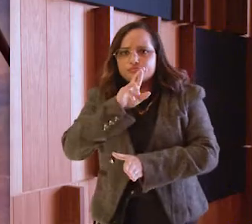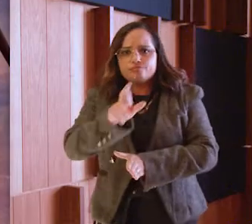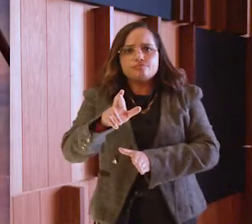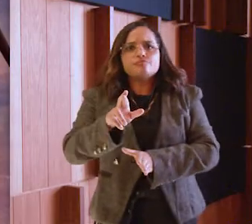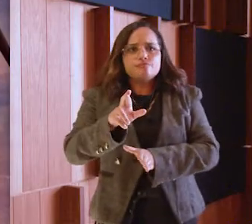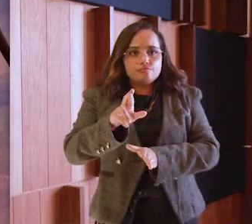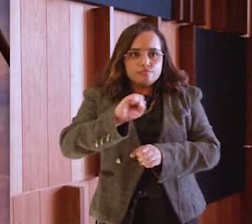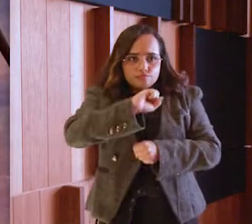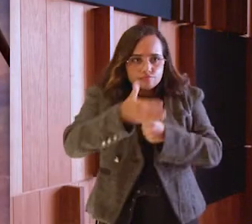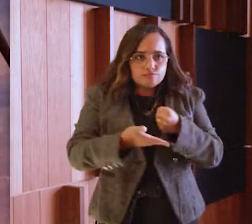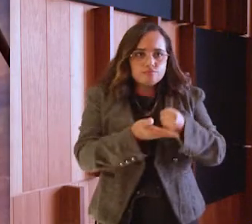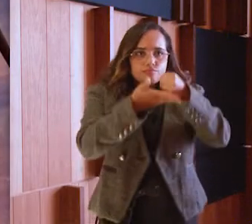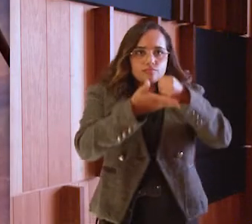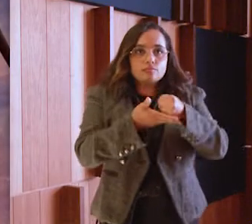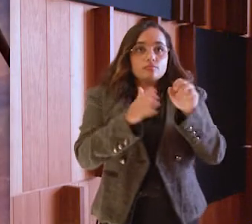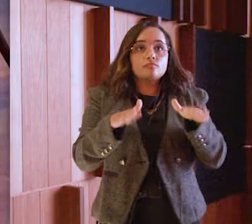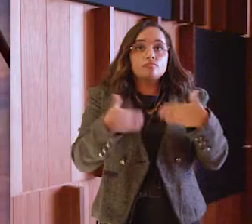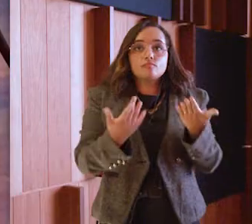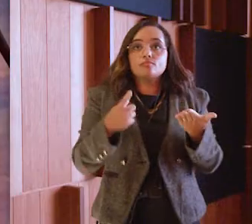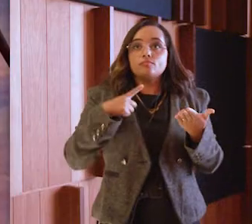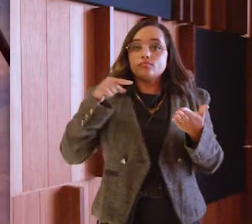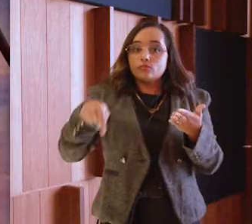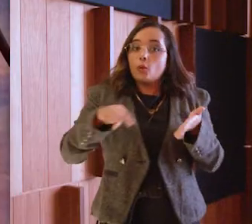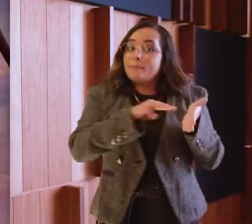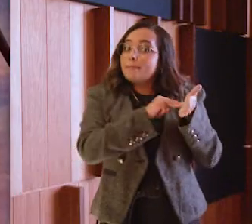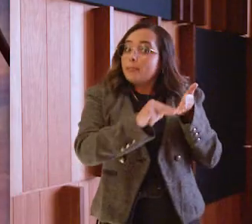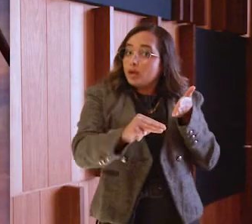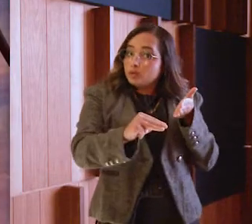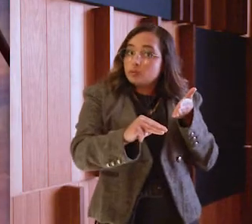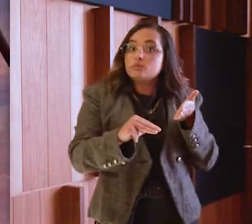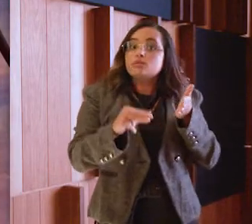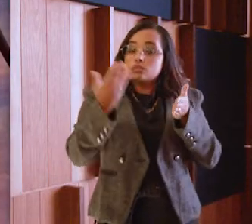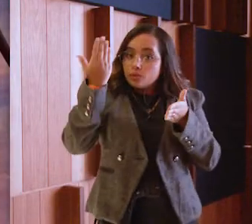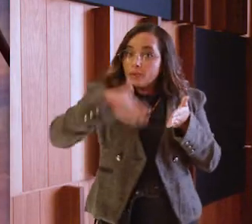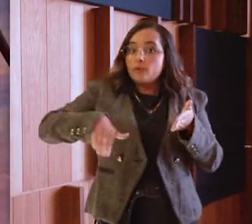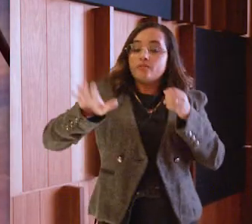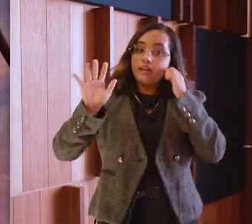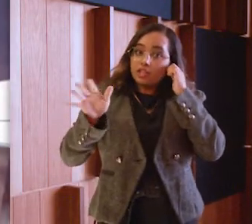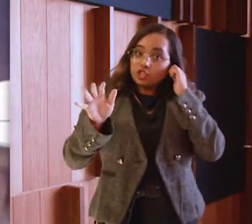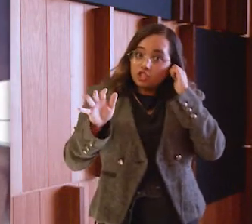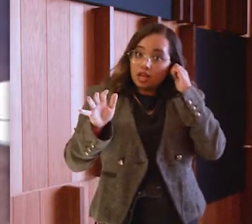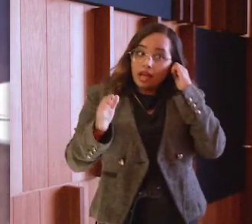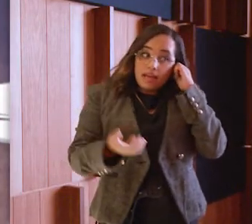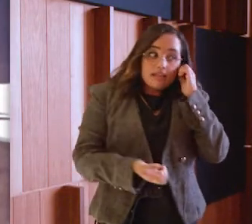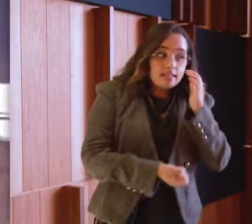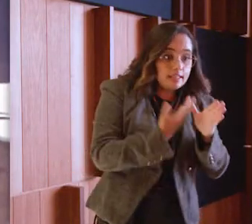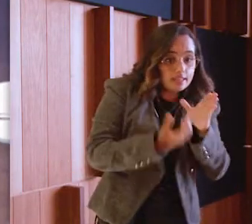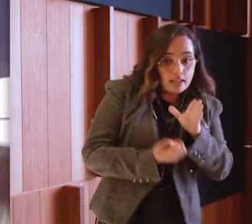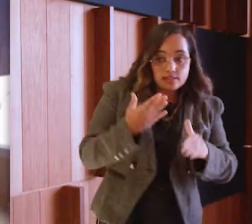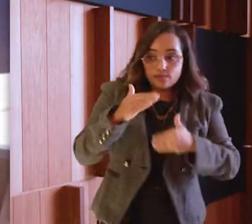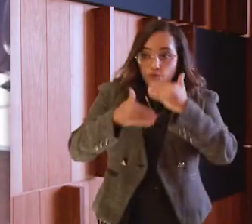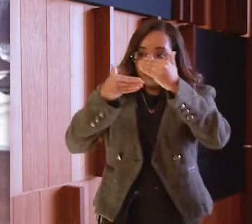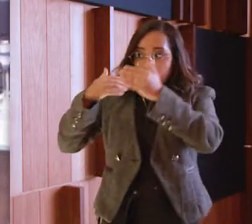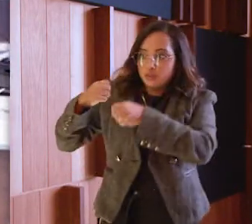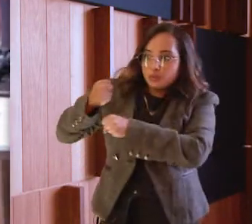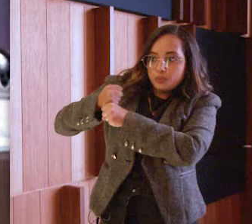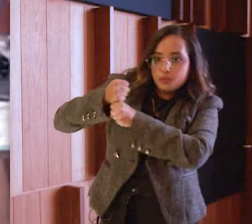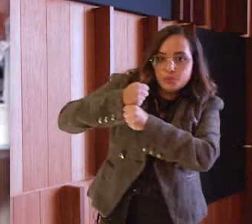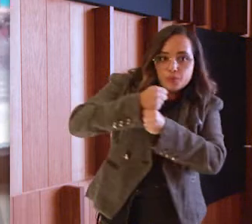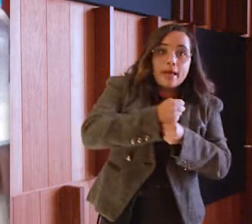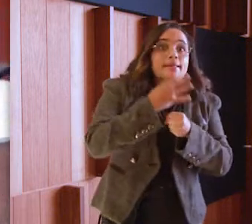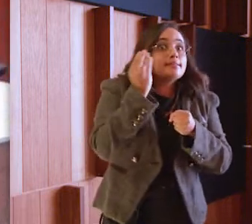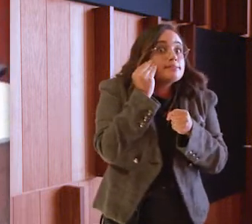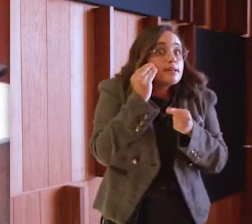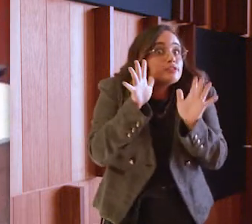that we have developed over time, over years, and tested with the tax authorities. And so for all of these things, we have, for example, the